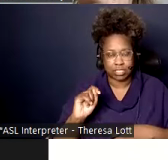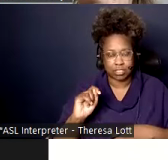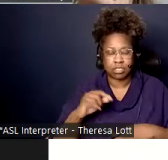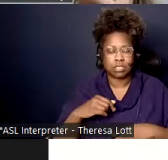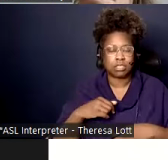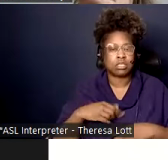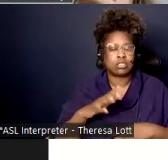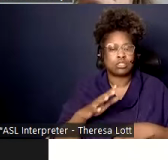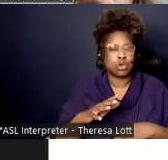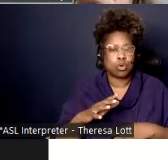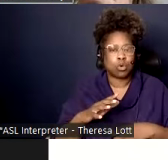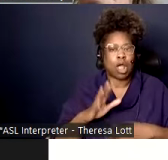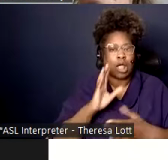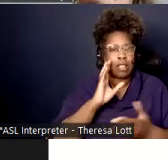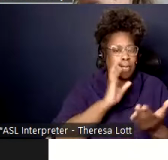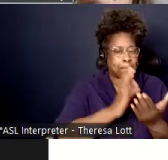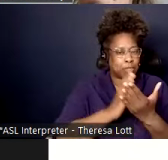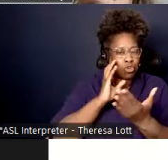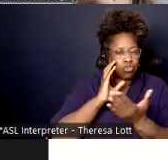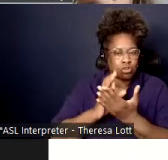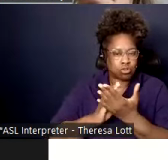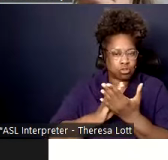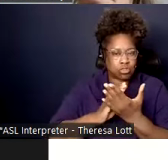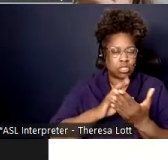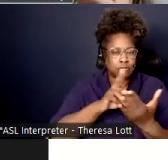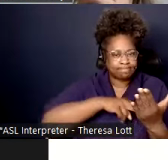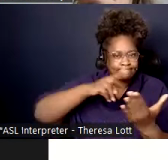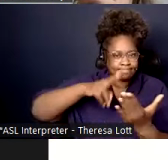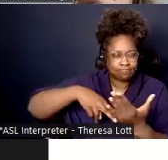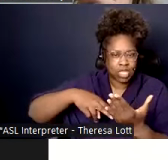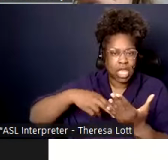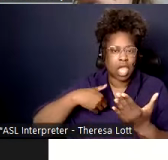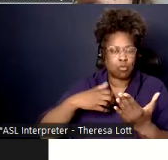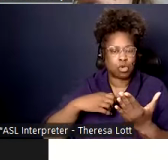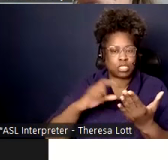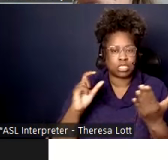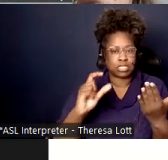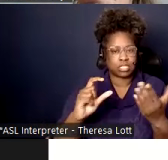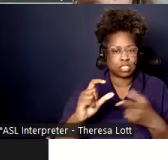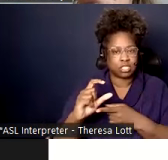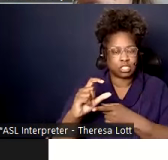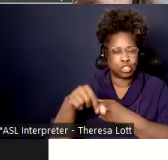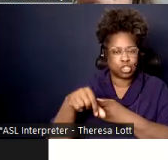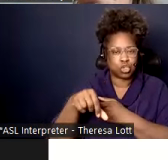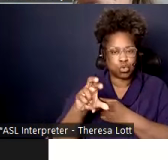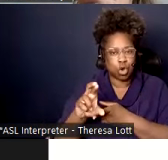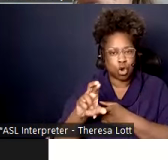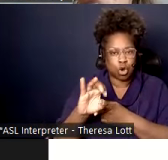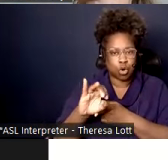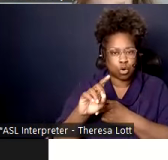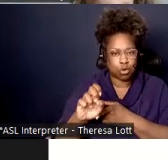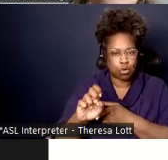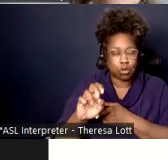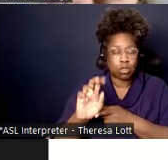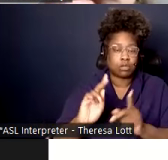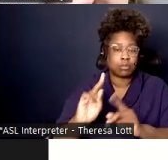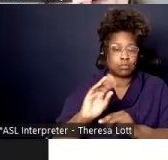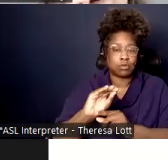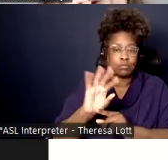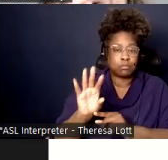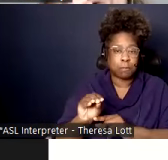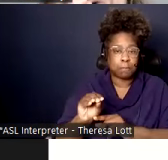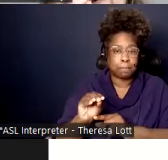murals interactive through the addition of QR codes that will then lead viewers to a landing page where they'll have access